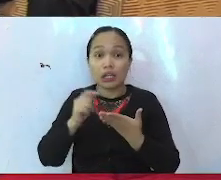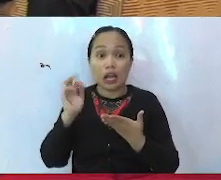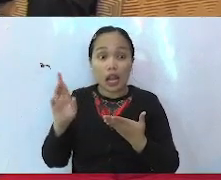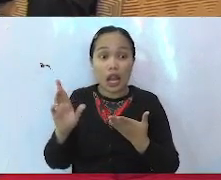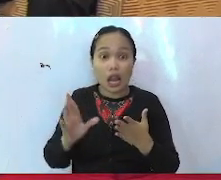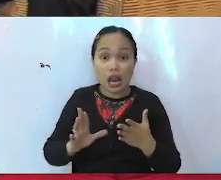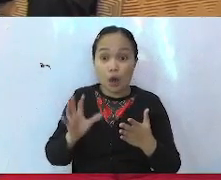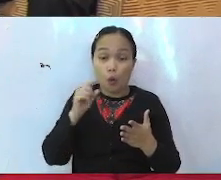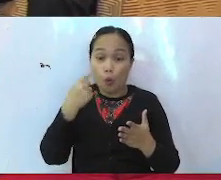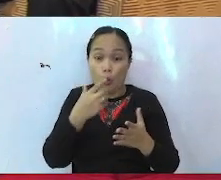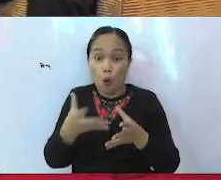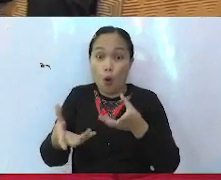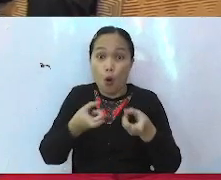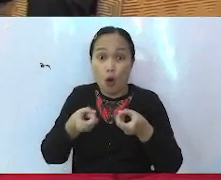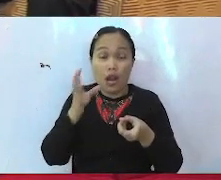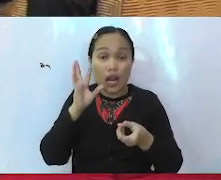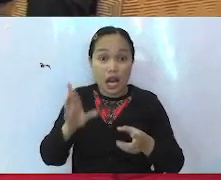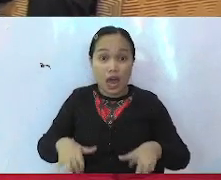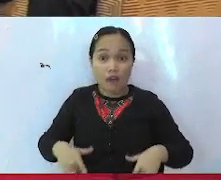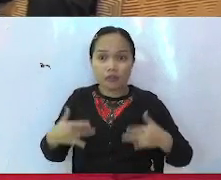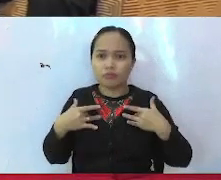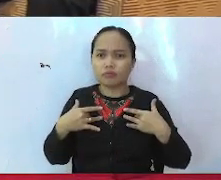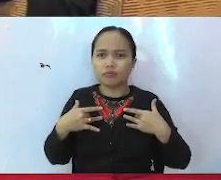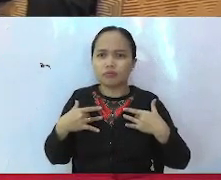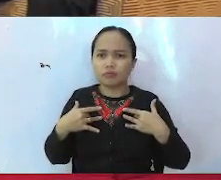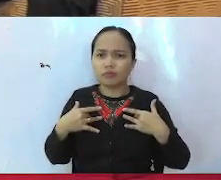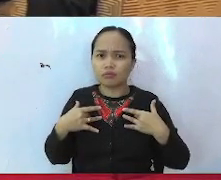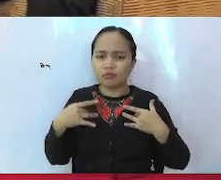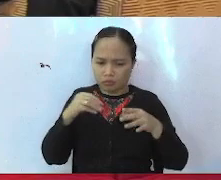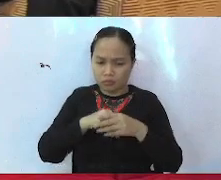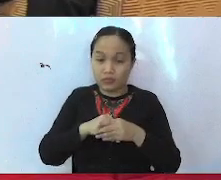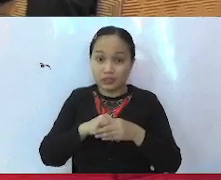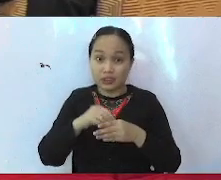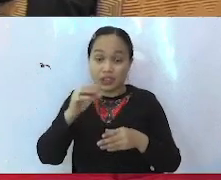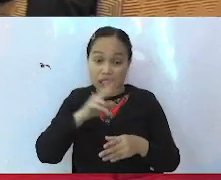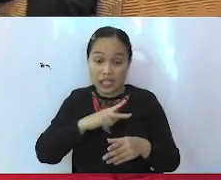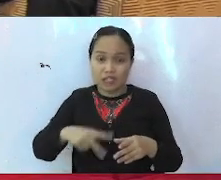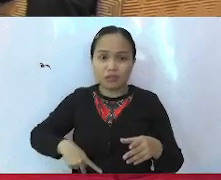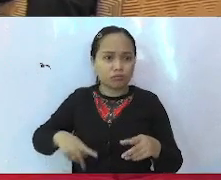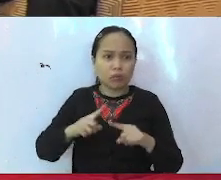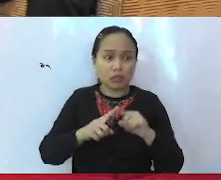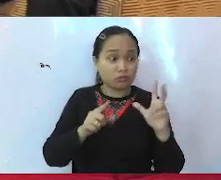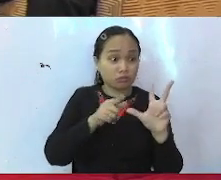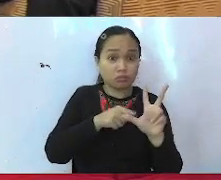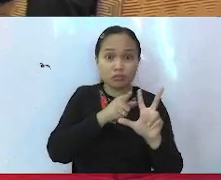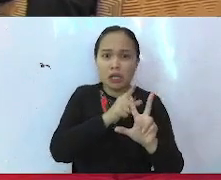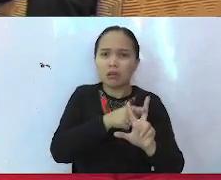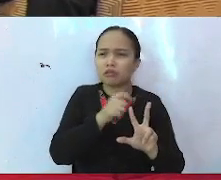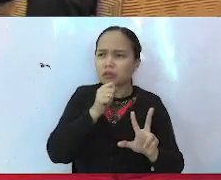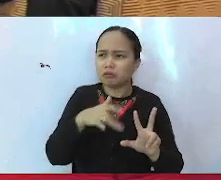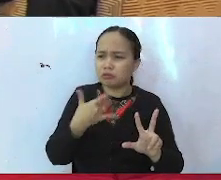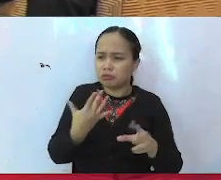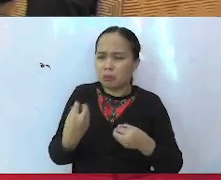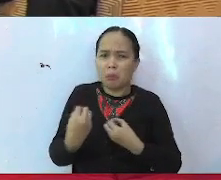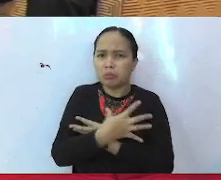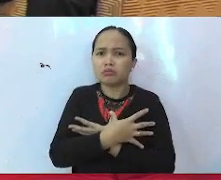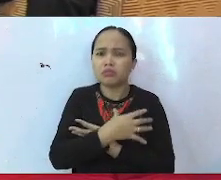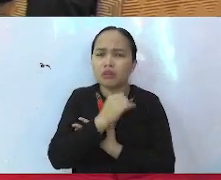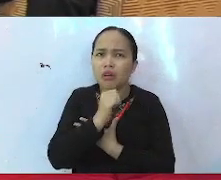Yeah. And they didn't cower. Yeah. You know, they didn't get scared. You know,